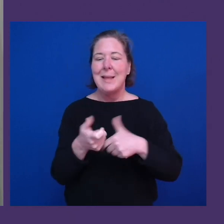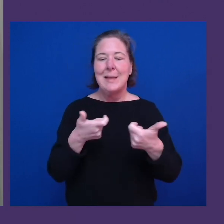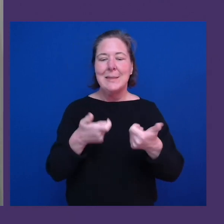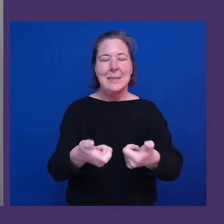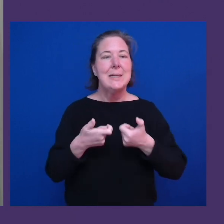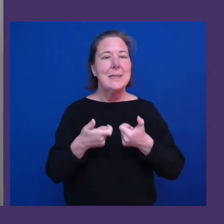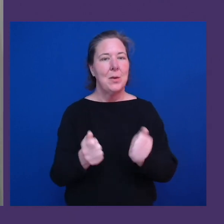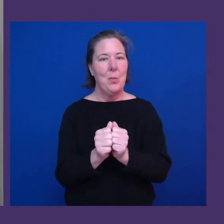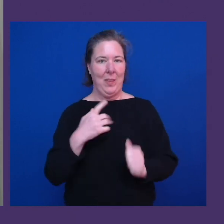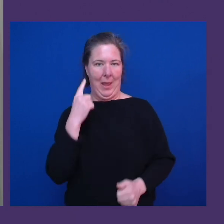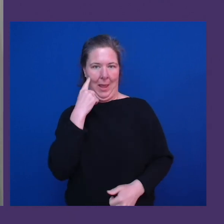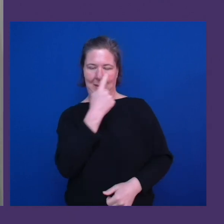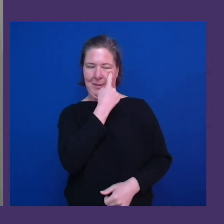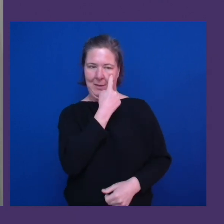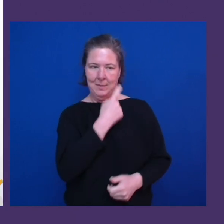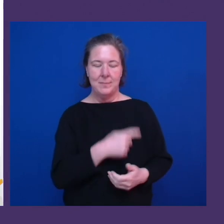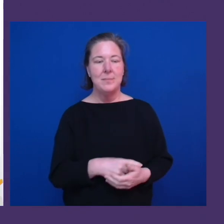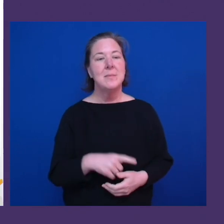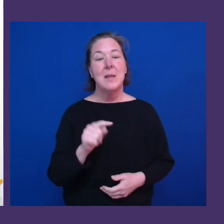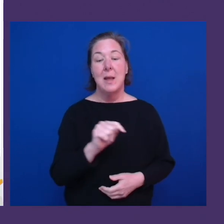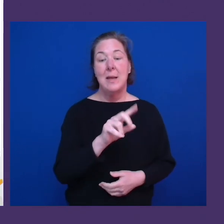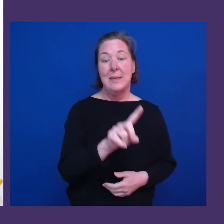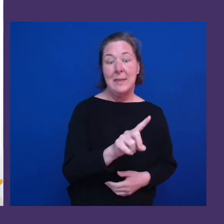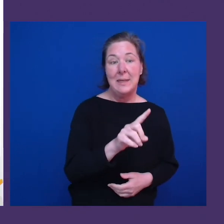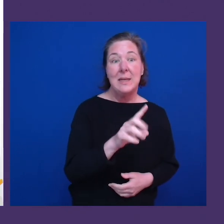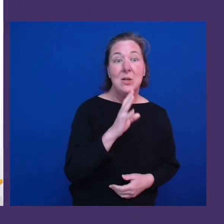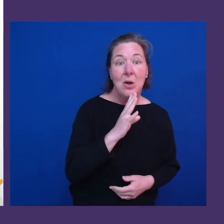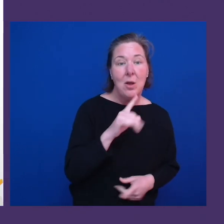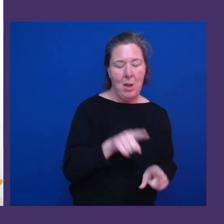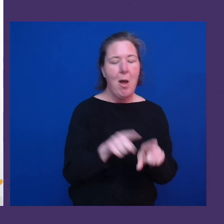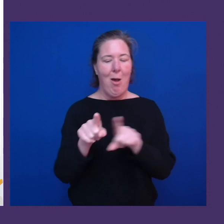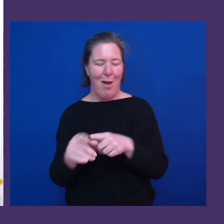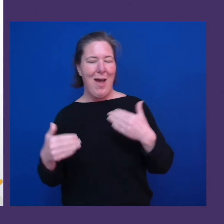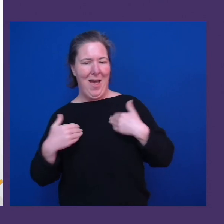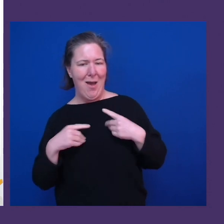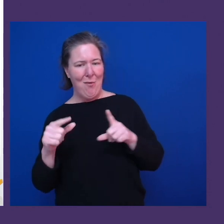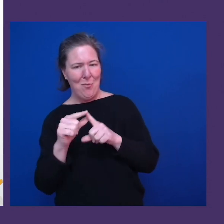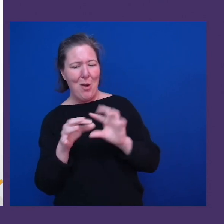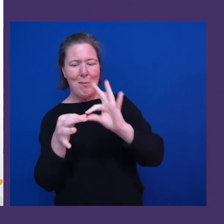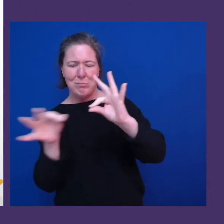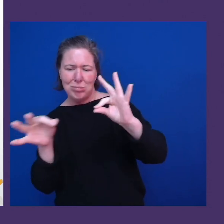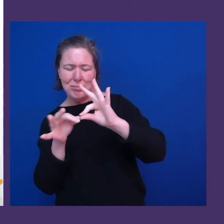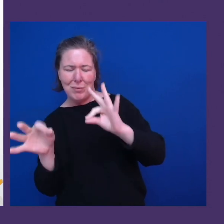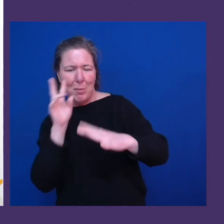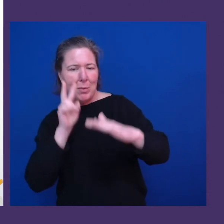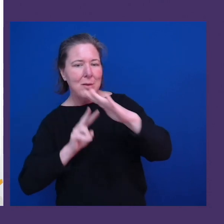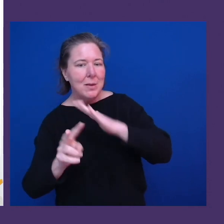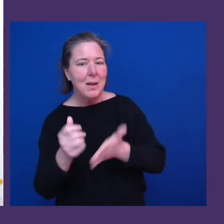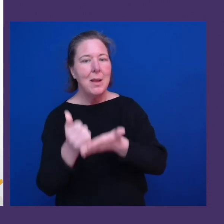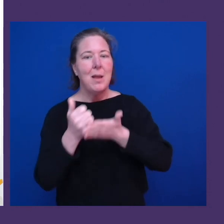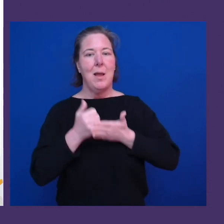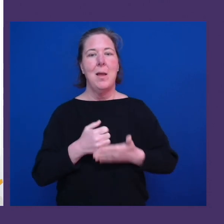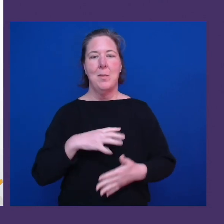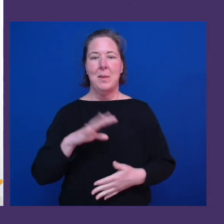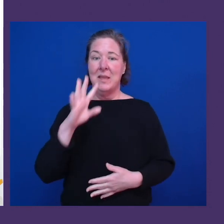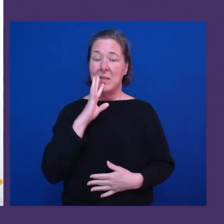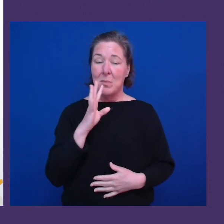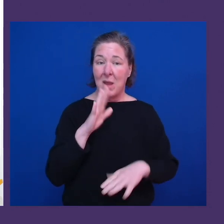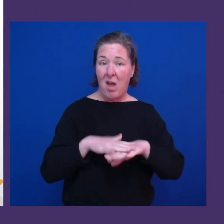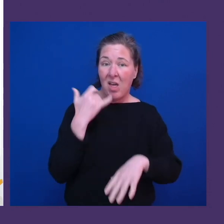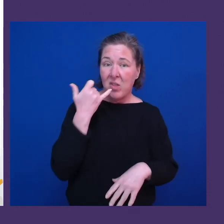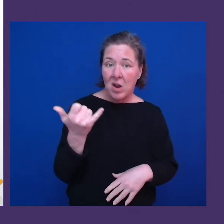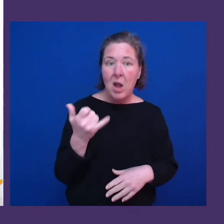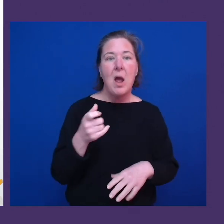eyes. Like TD Talk, it also has word and phrase prediction to help me speak on a call and send texts more